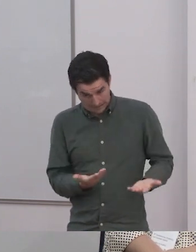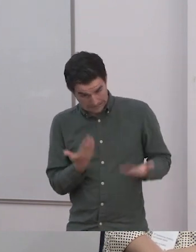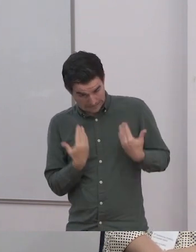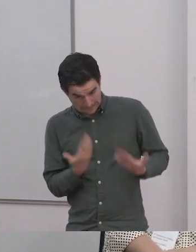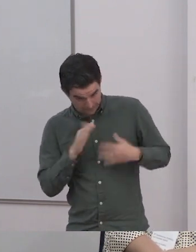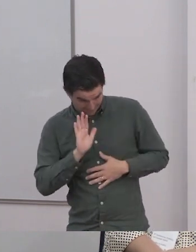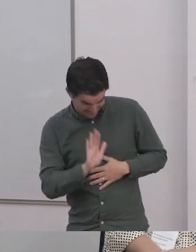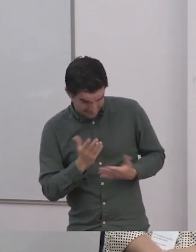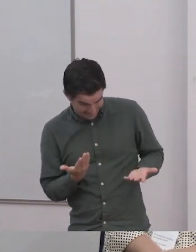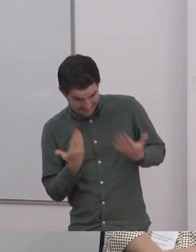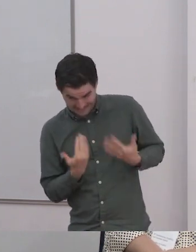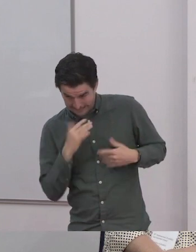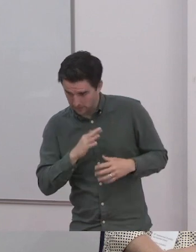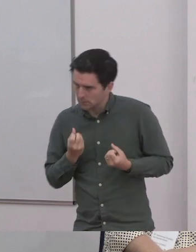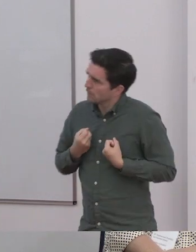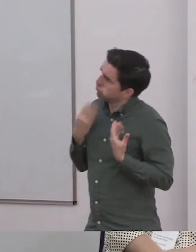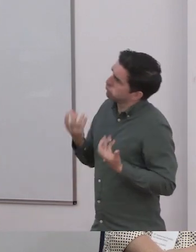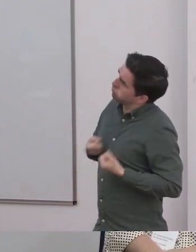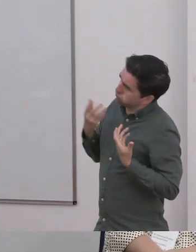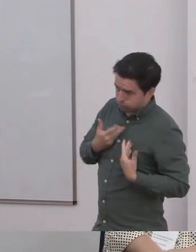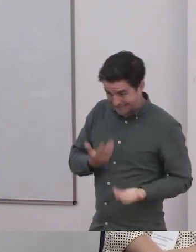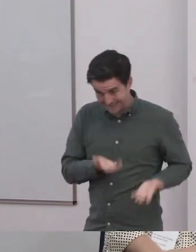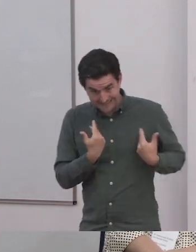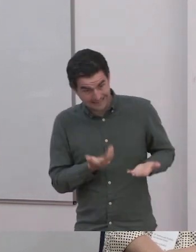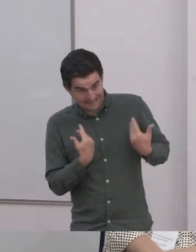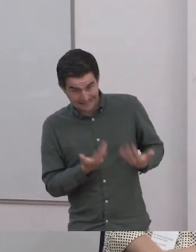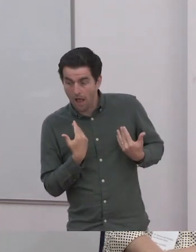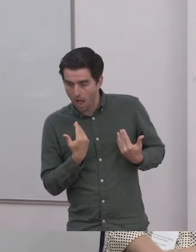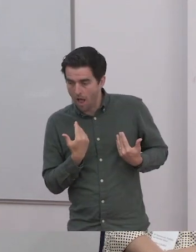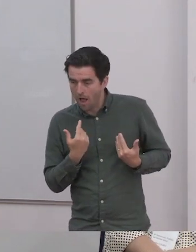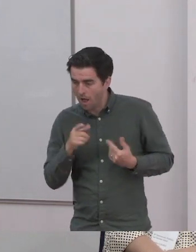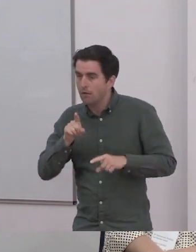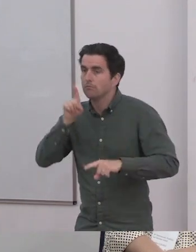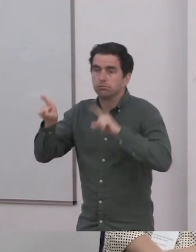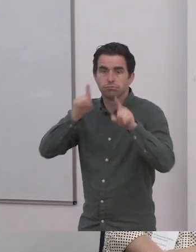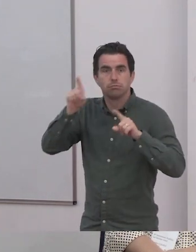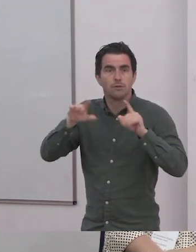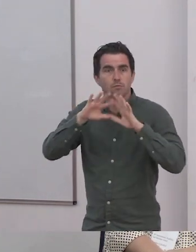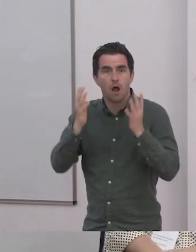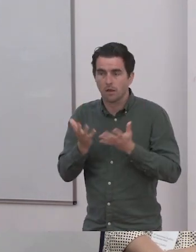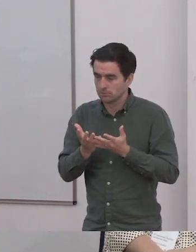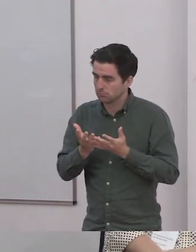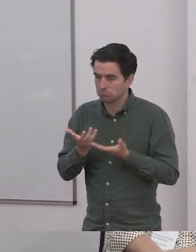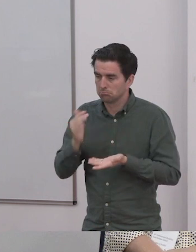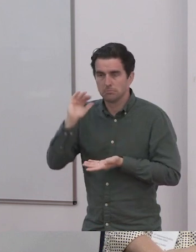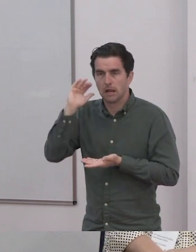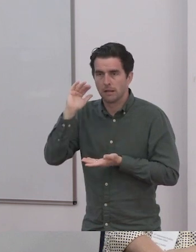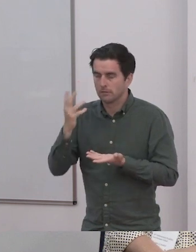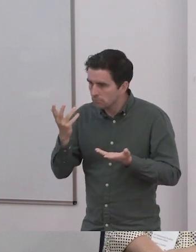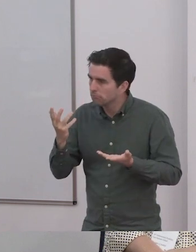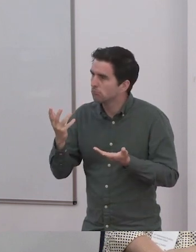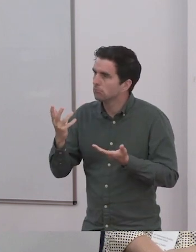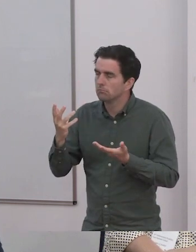injustice, you've made an activist. And we see that a lot with my